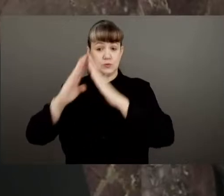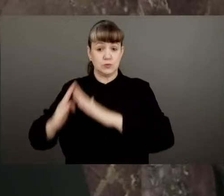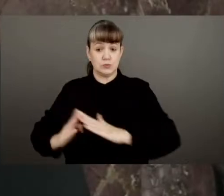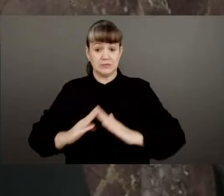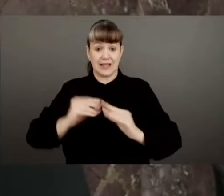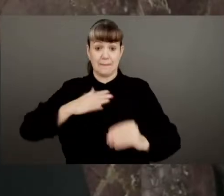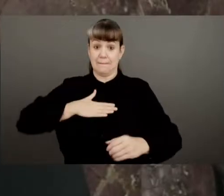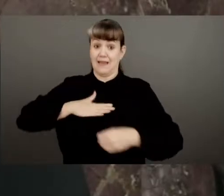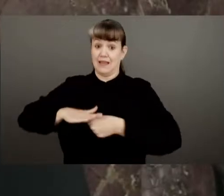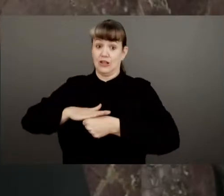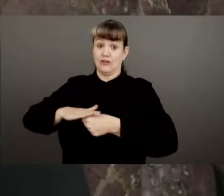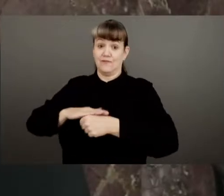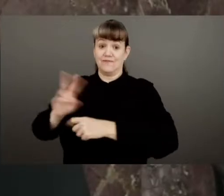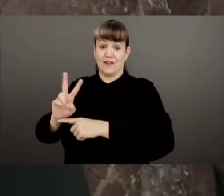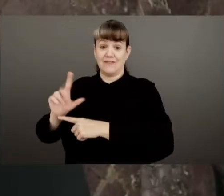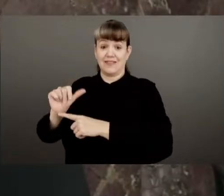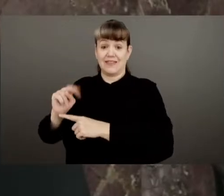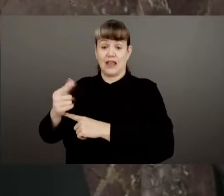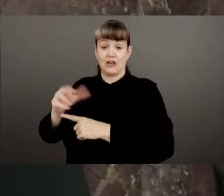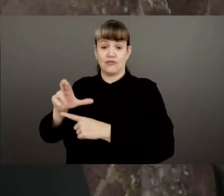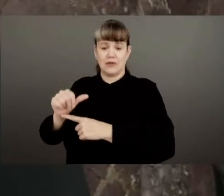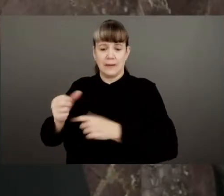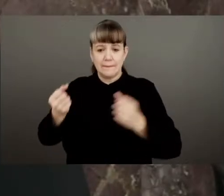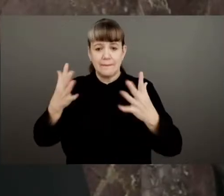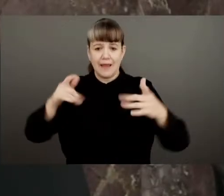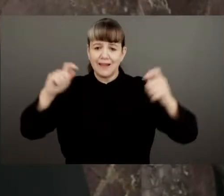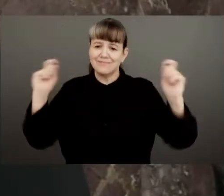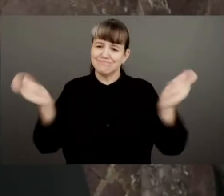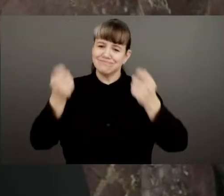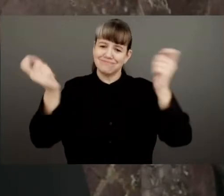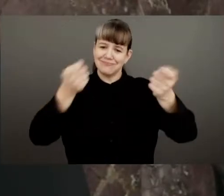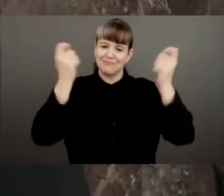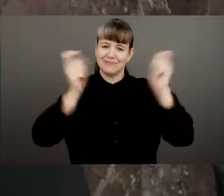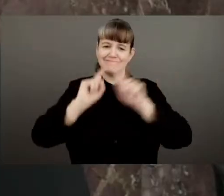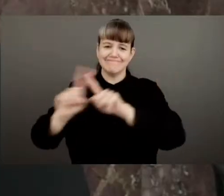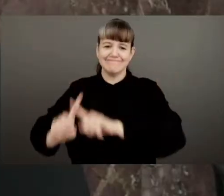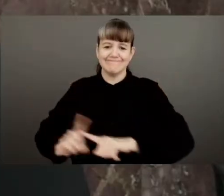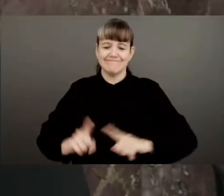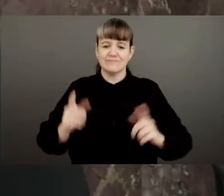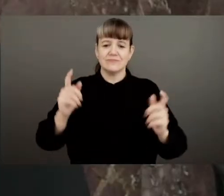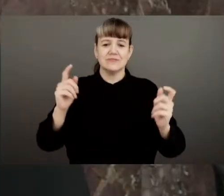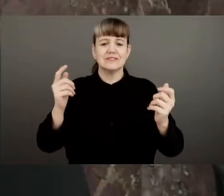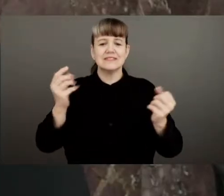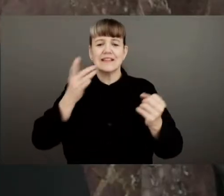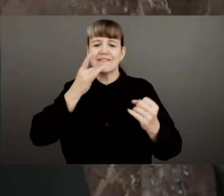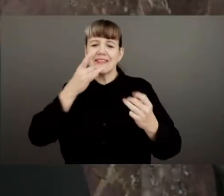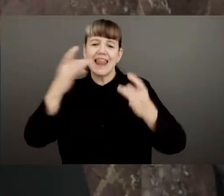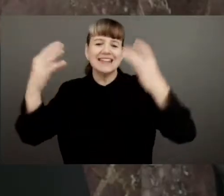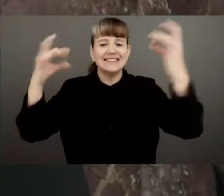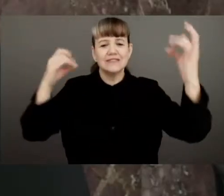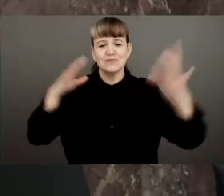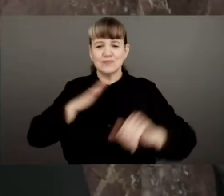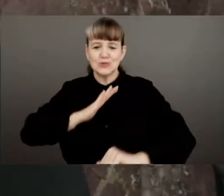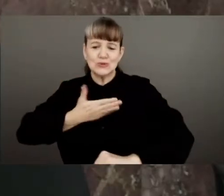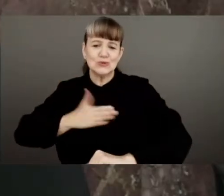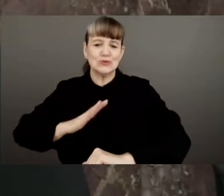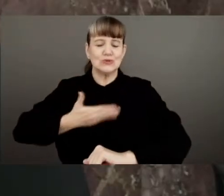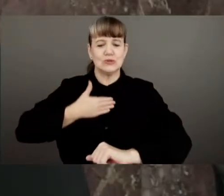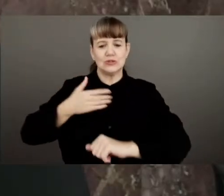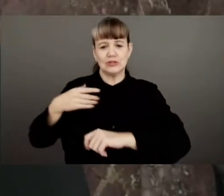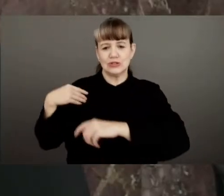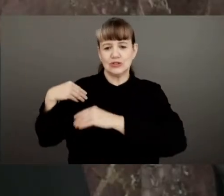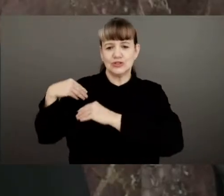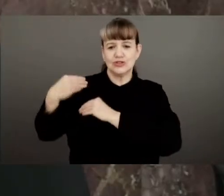celebration. It's a season when lights, music, and traditions from around the world fill our neighborhoods